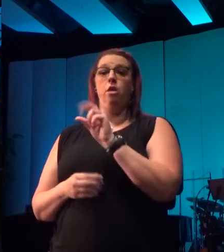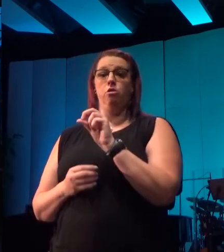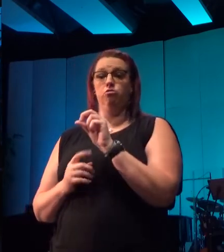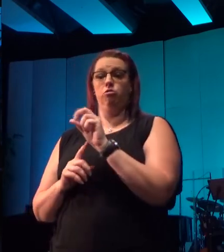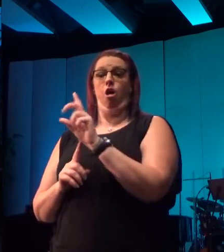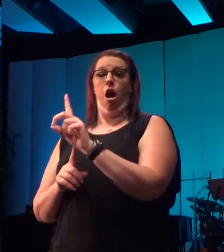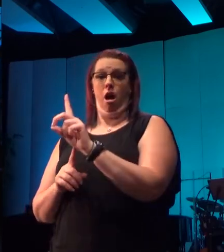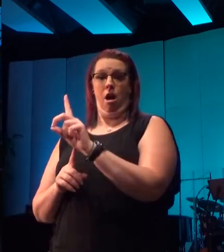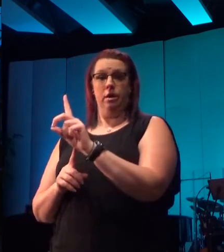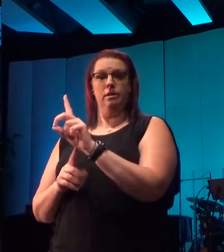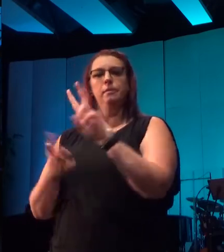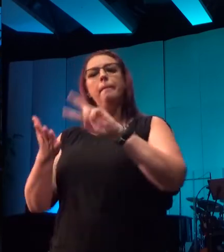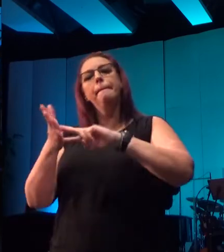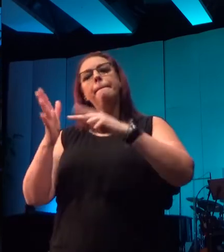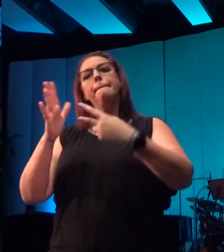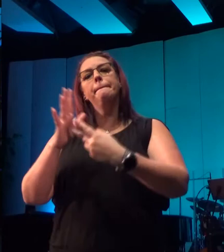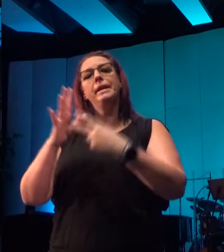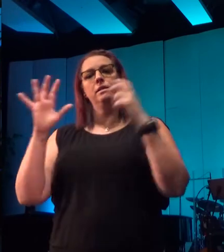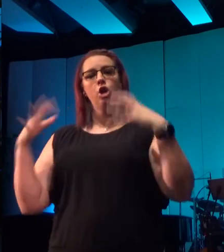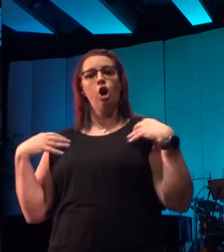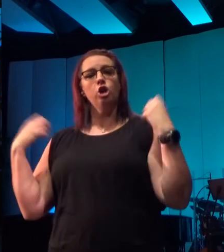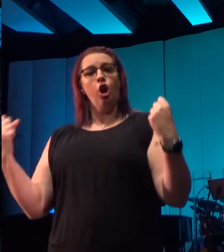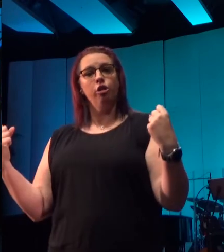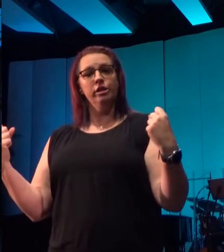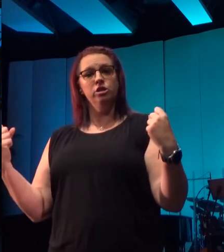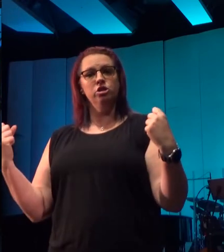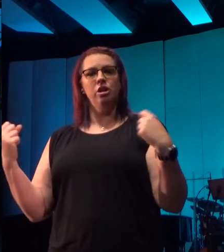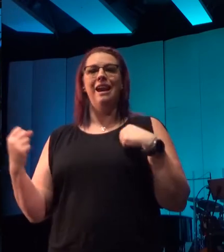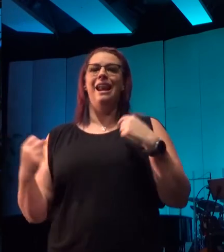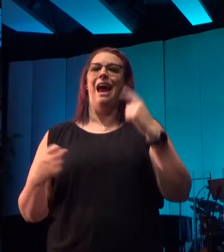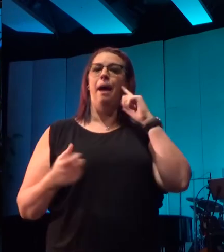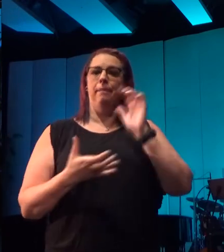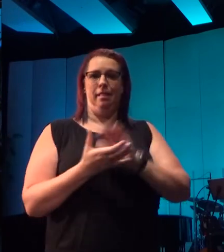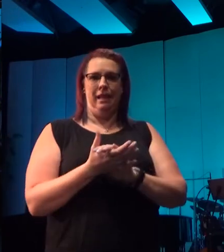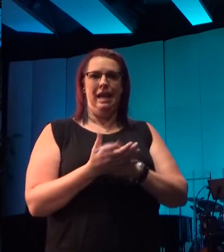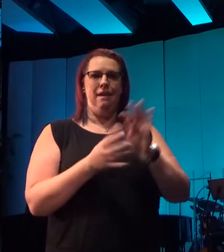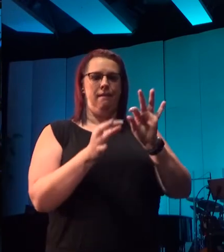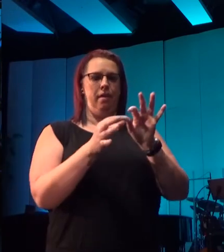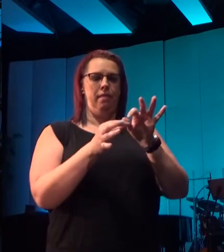I believe that shepherd's crook represents truth.